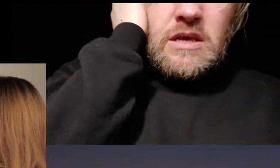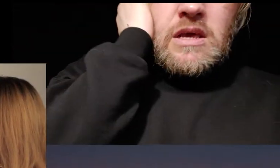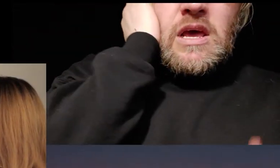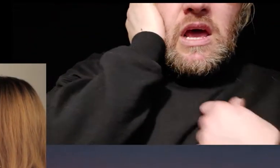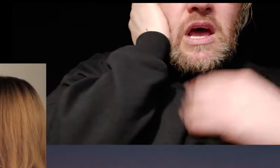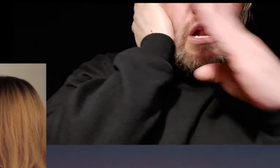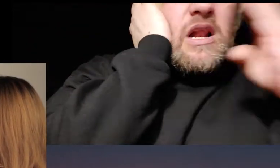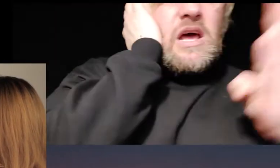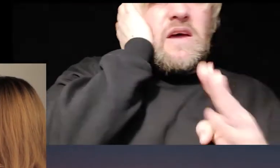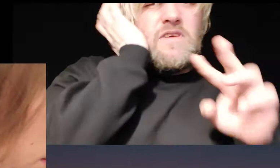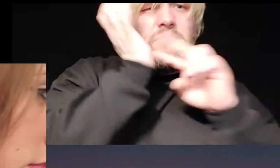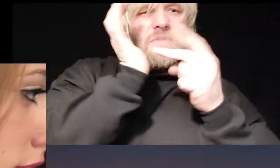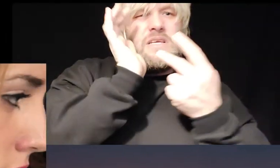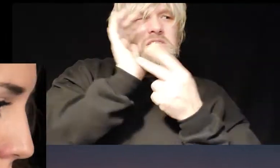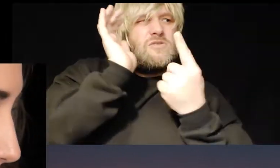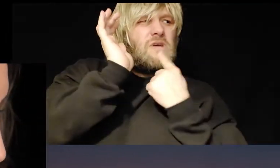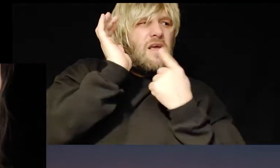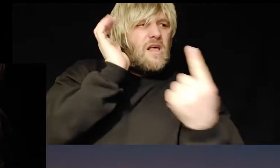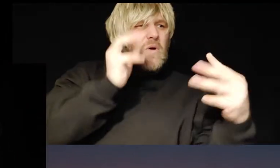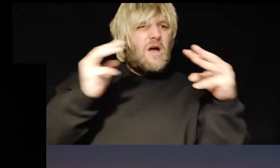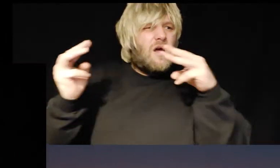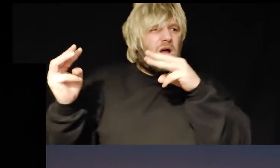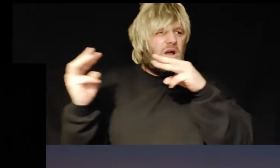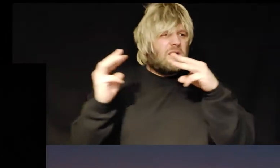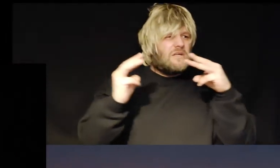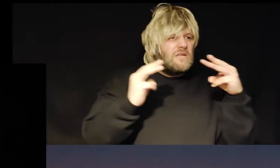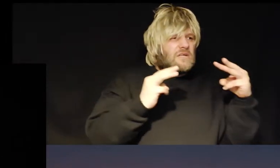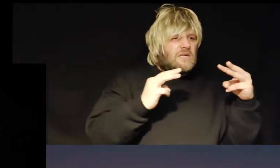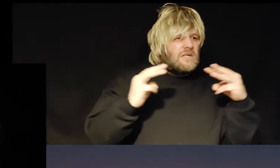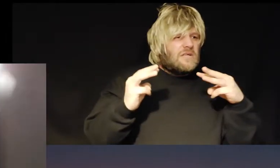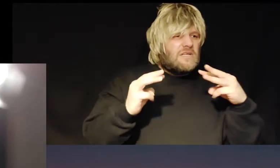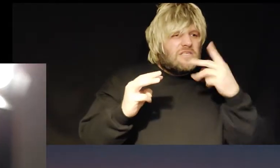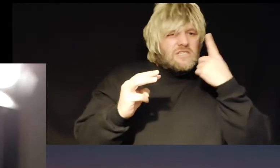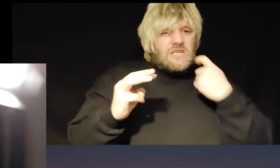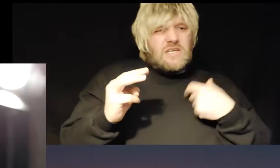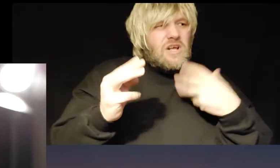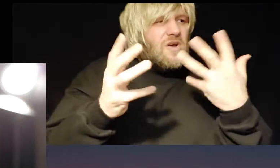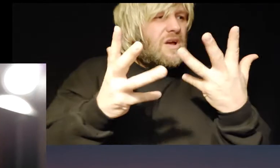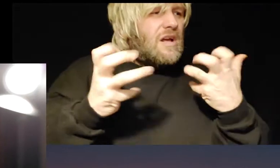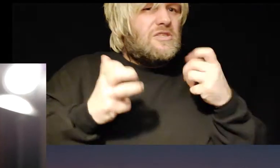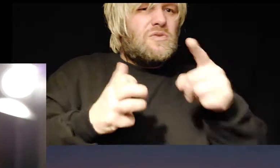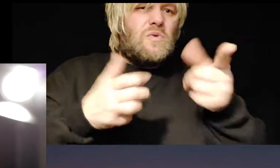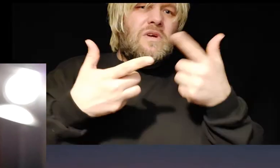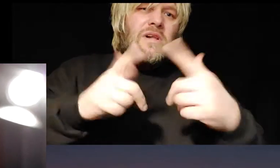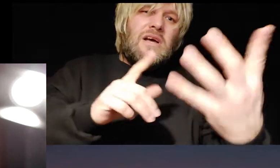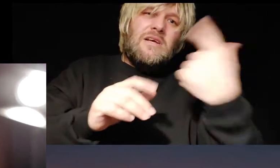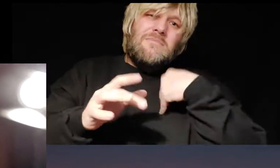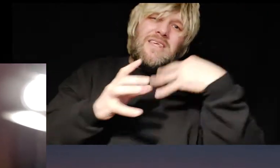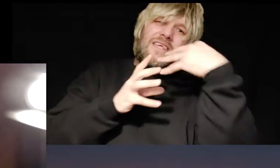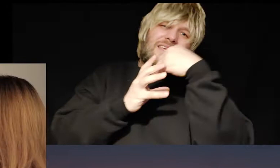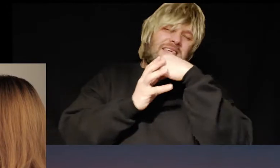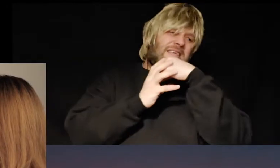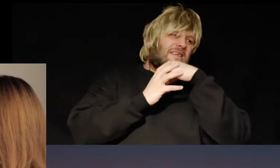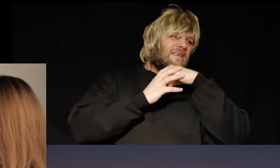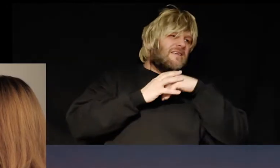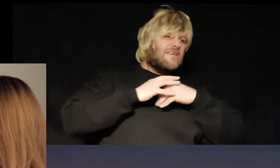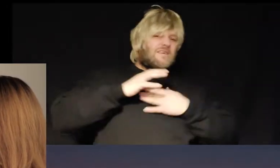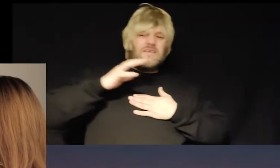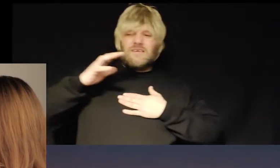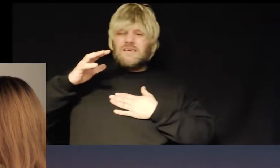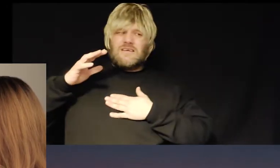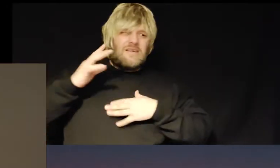I never meant to start a war, I just wanted you to let me in